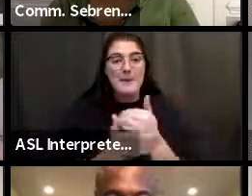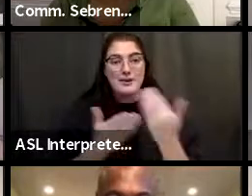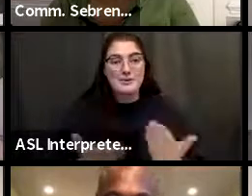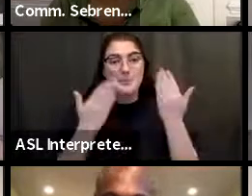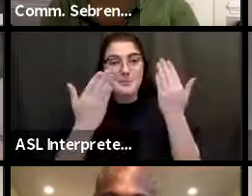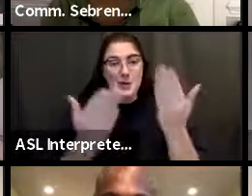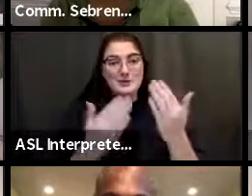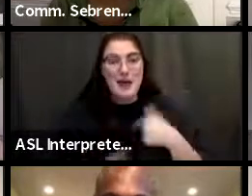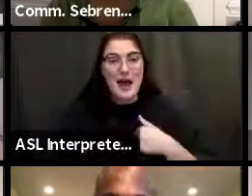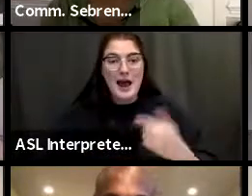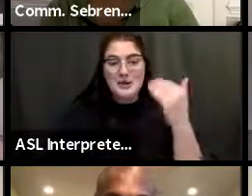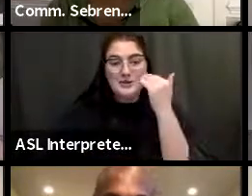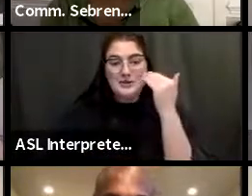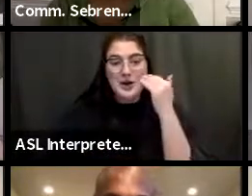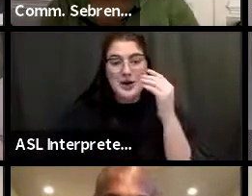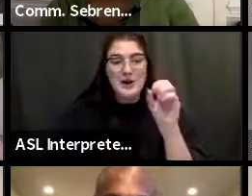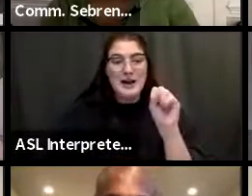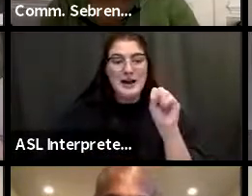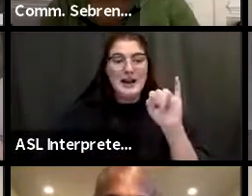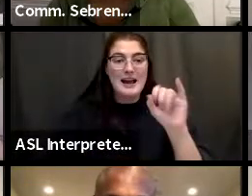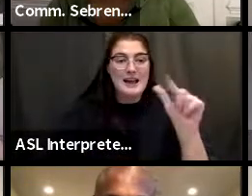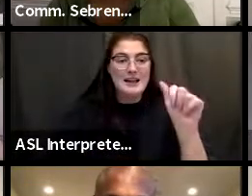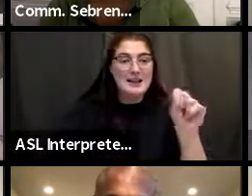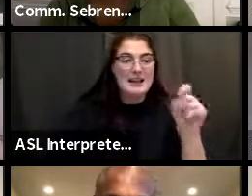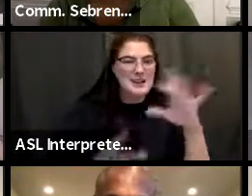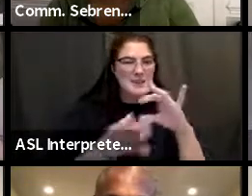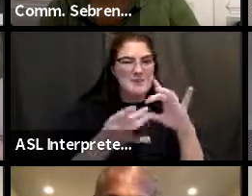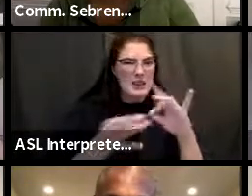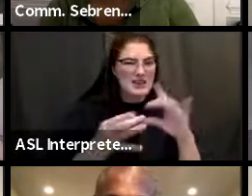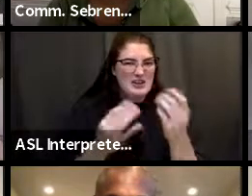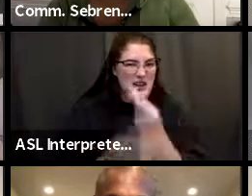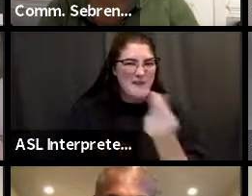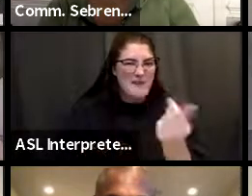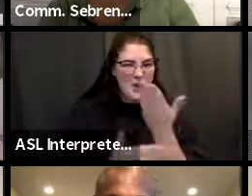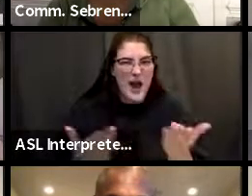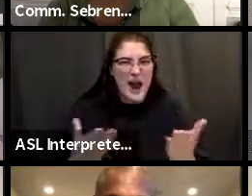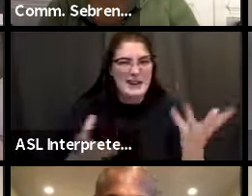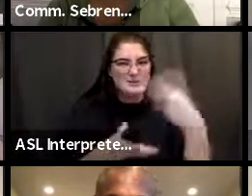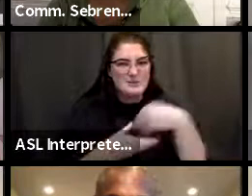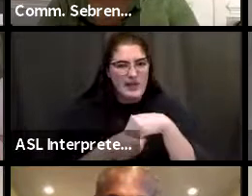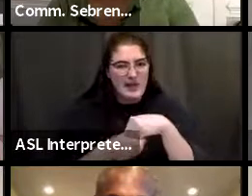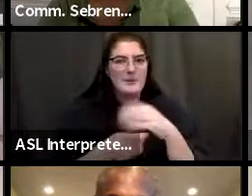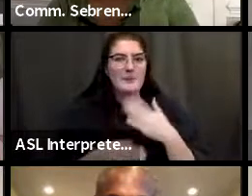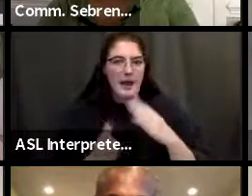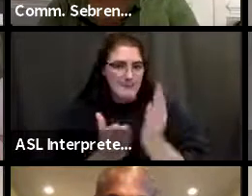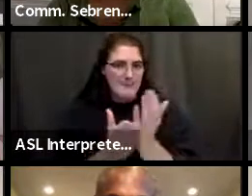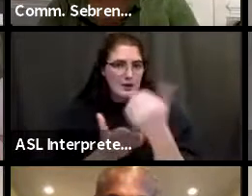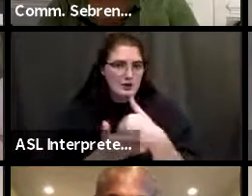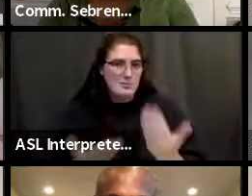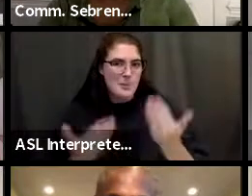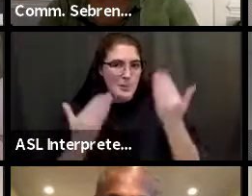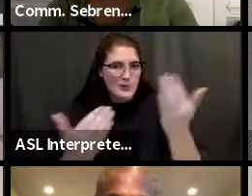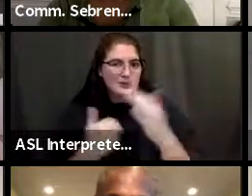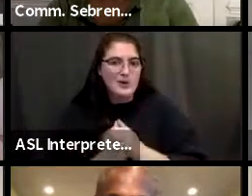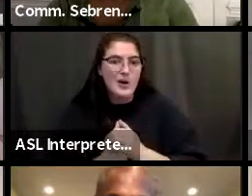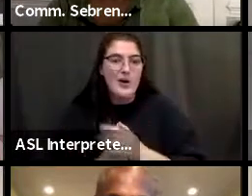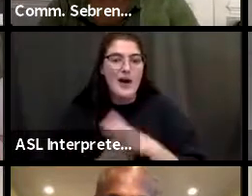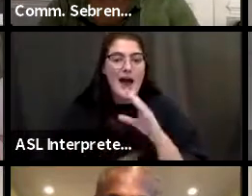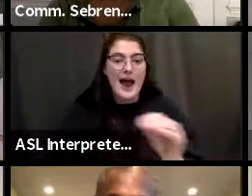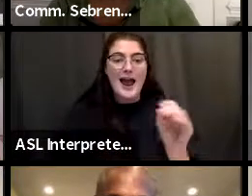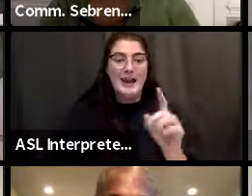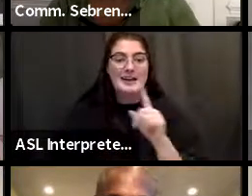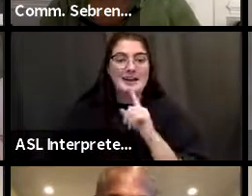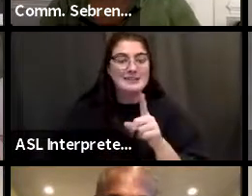mentioned quite a few items that are in my budget. And it